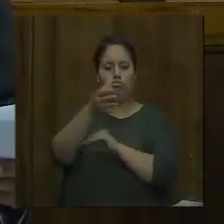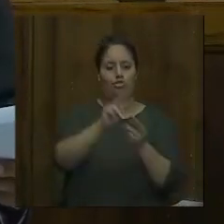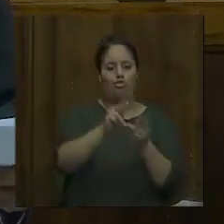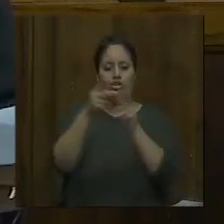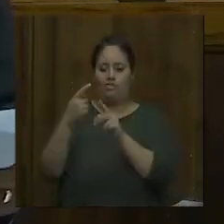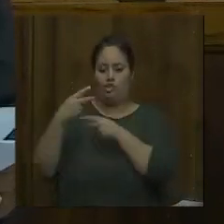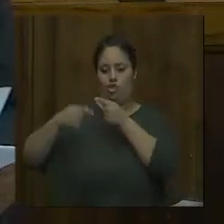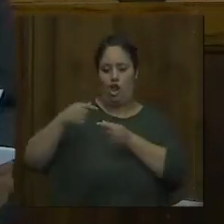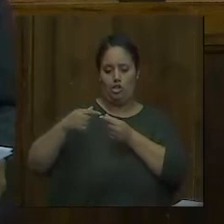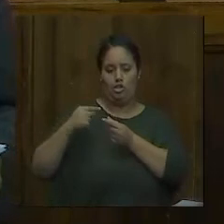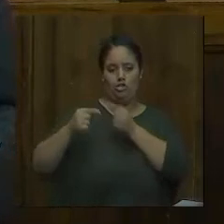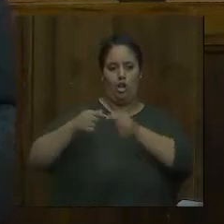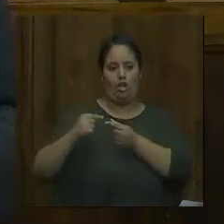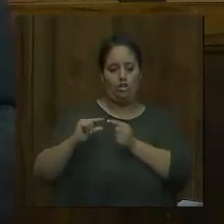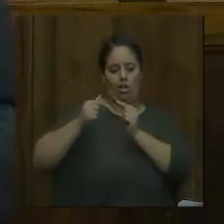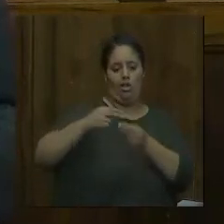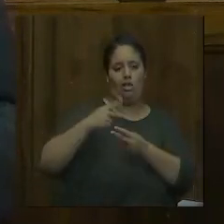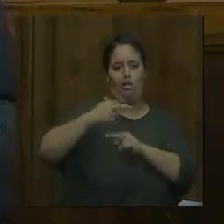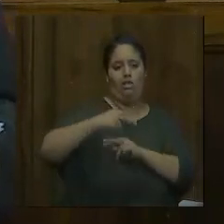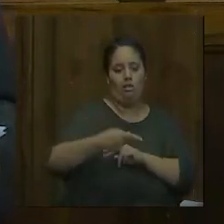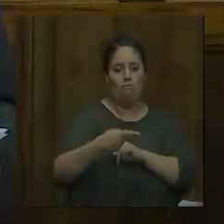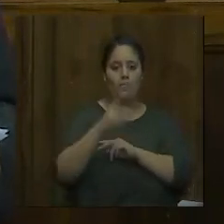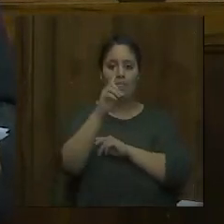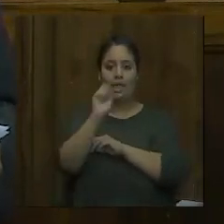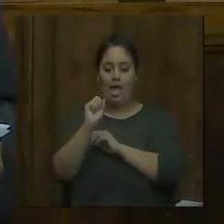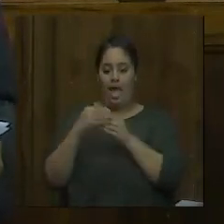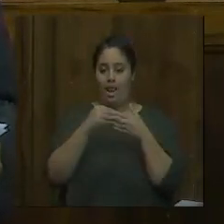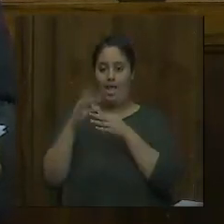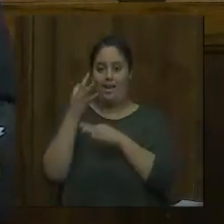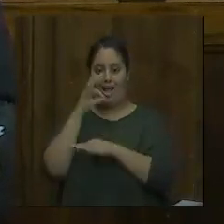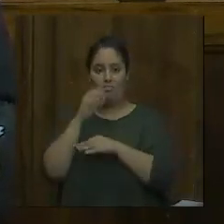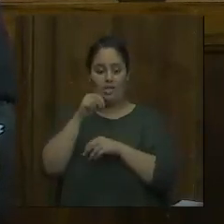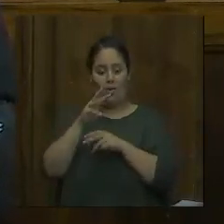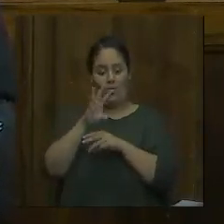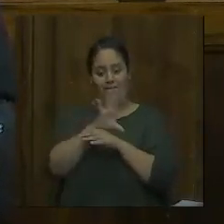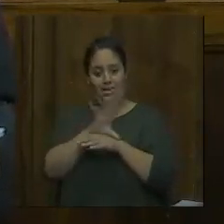generation to another. The DA-led government in the Western Cape